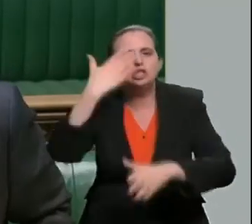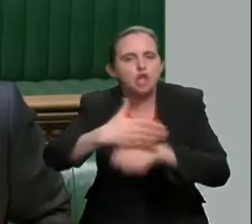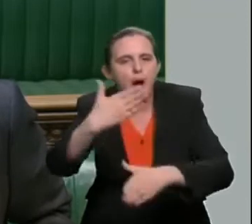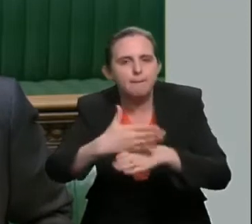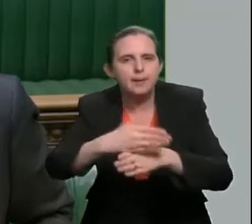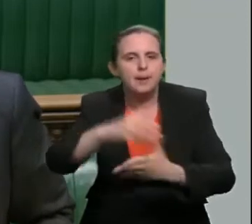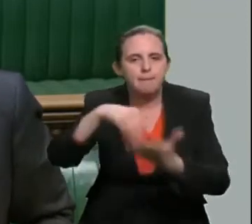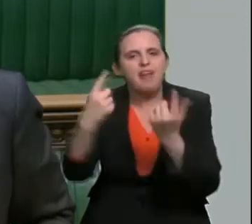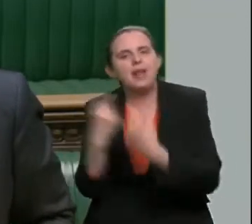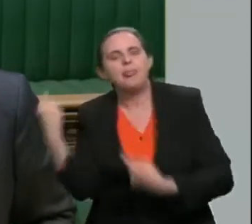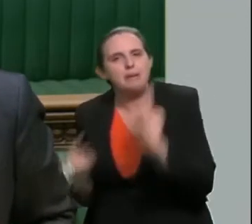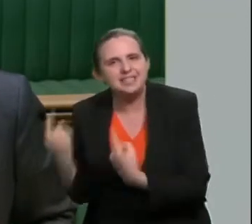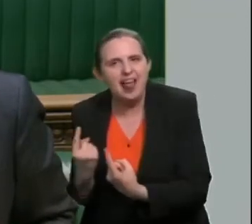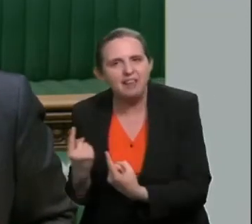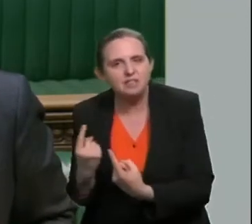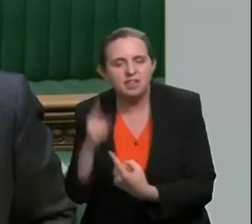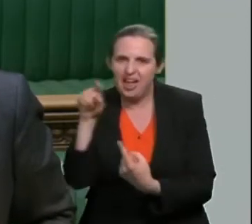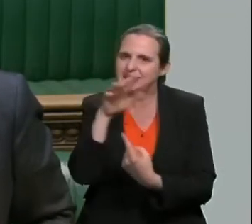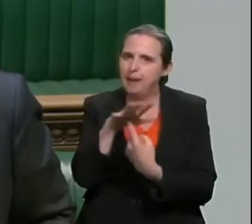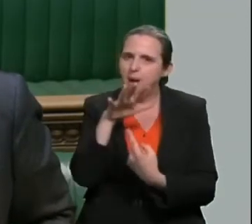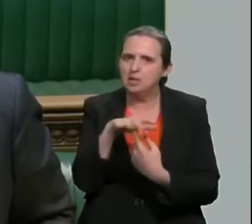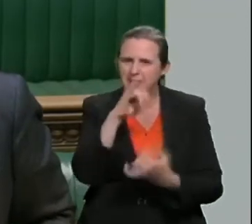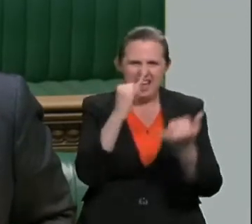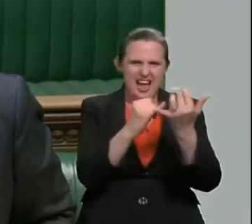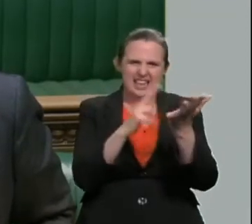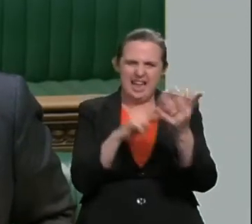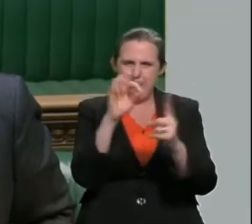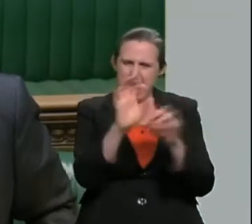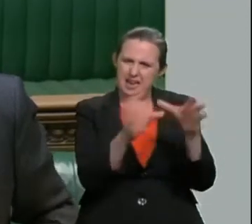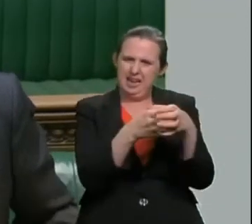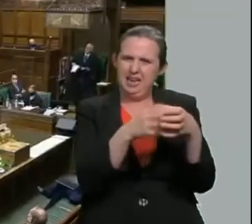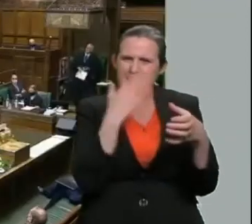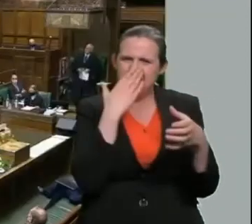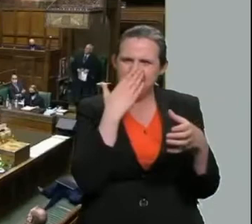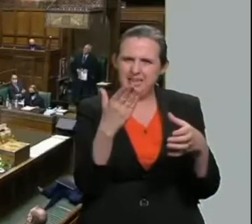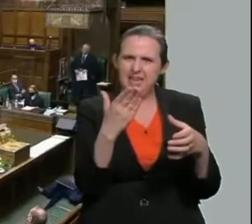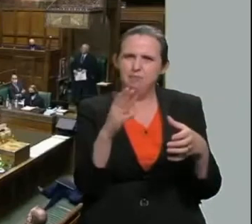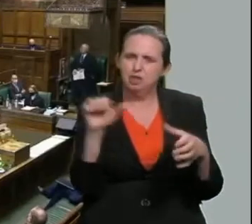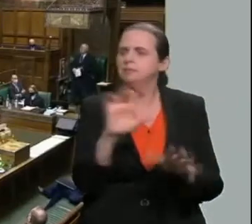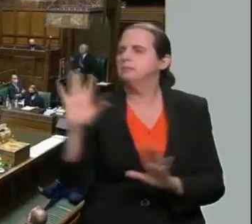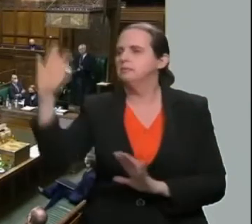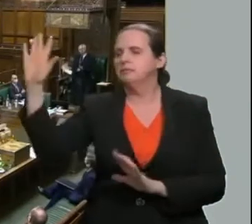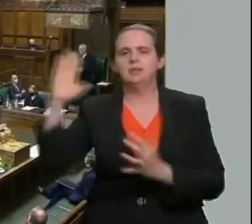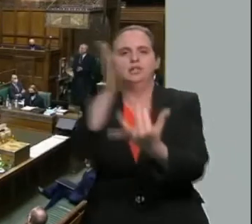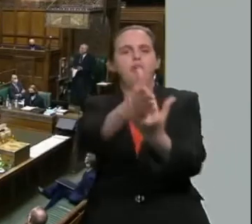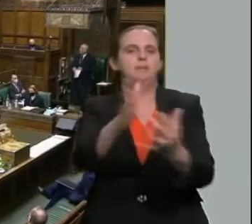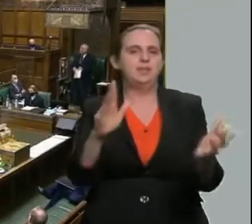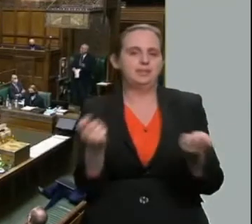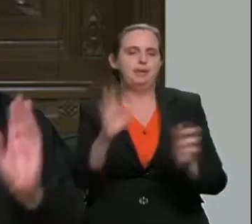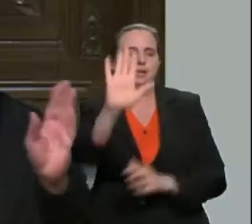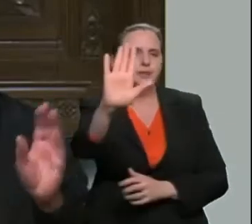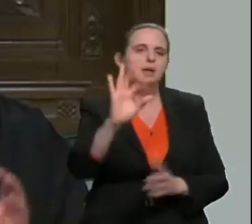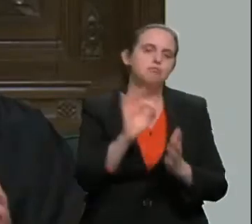is in that respect that the Scottish Nationalist Party is, I'm afraid, failing their... Well, Prime Minister, we both know that you're